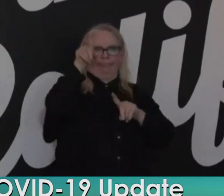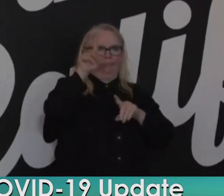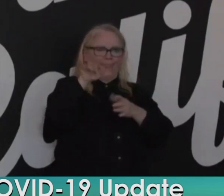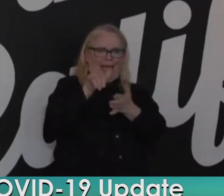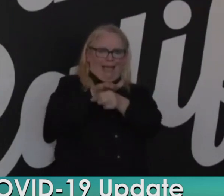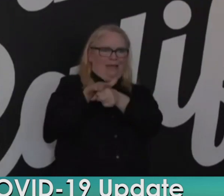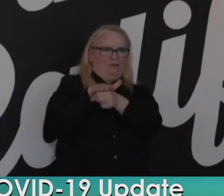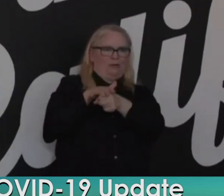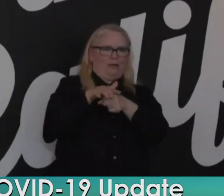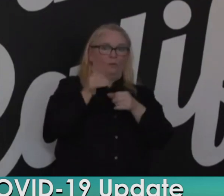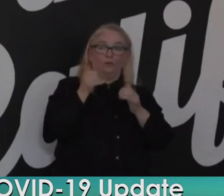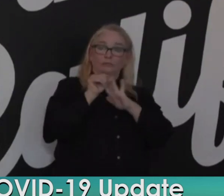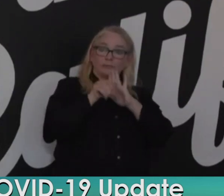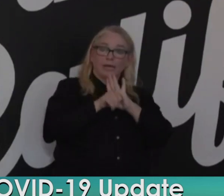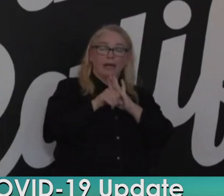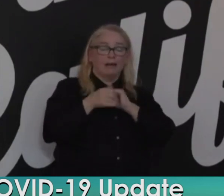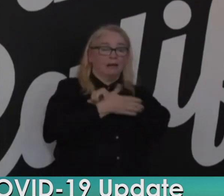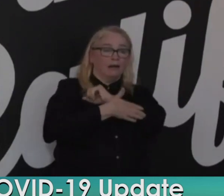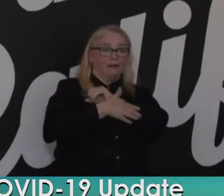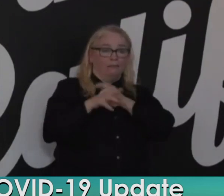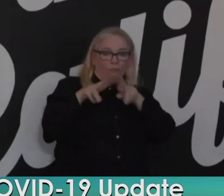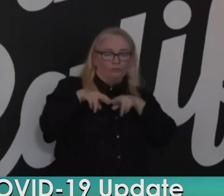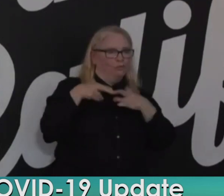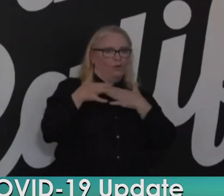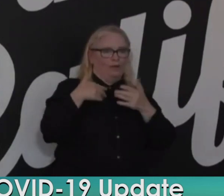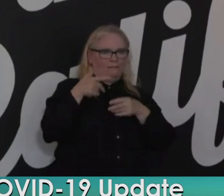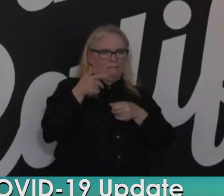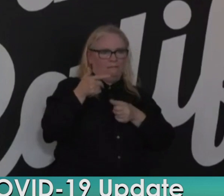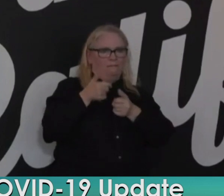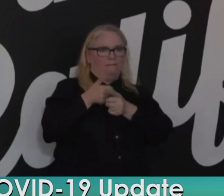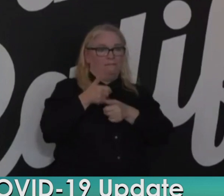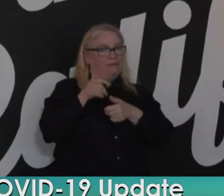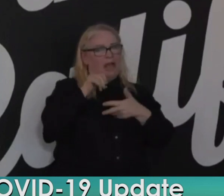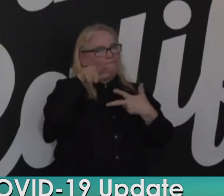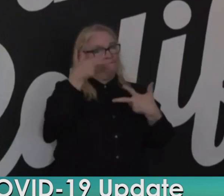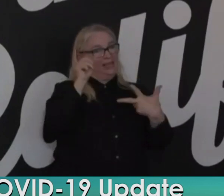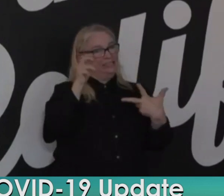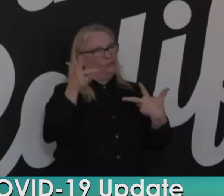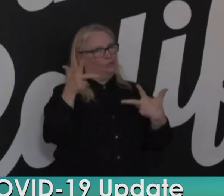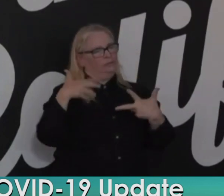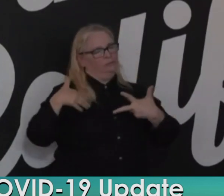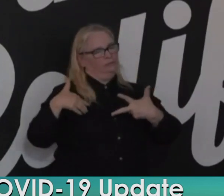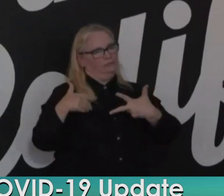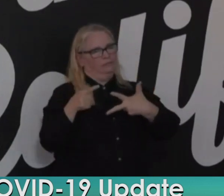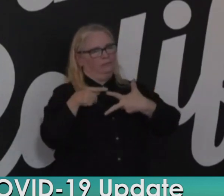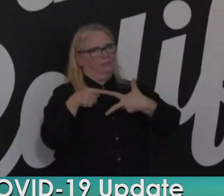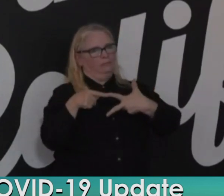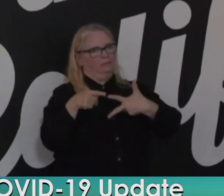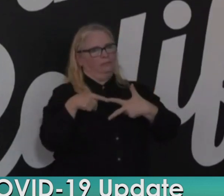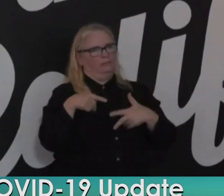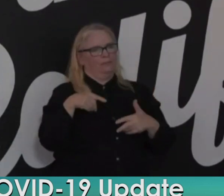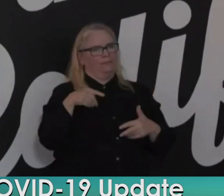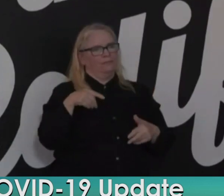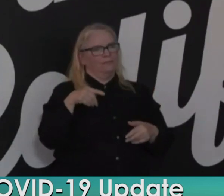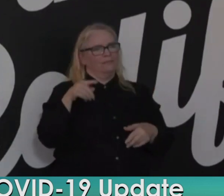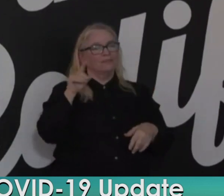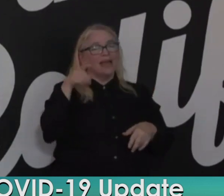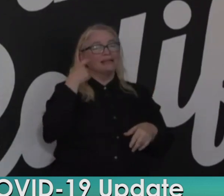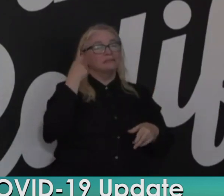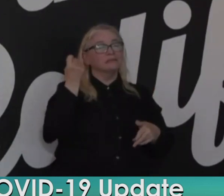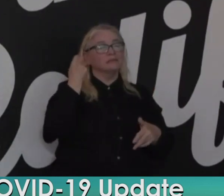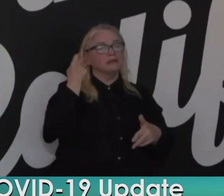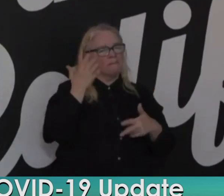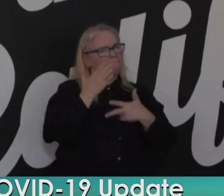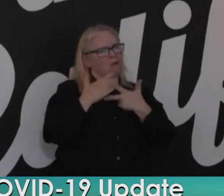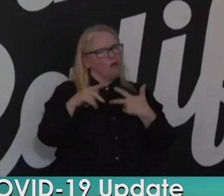those guidelines. But those are not phase three guidelines. These are getting deeper into phase two. That's what the state will afford in the short term. And to